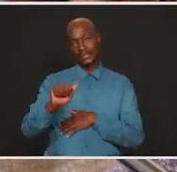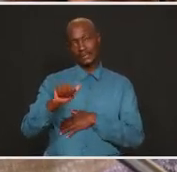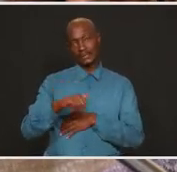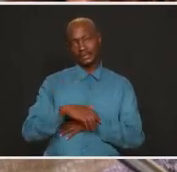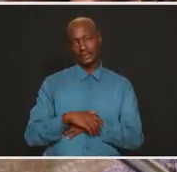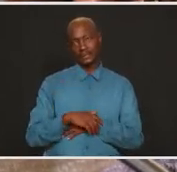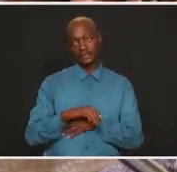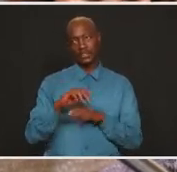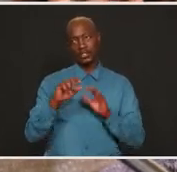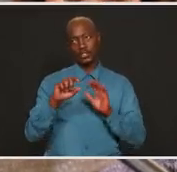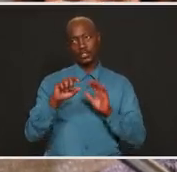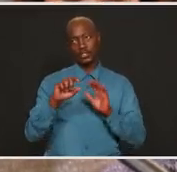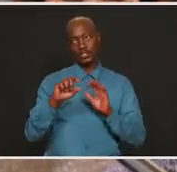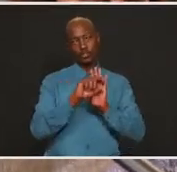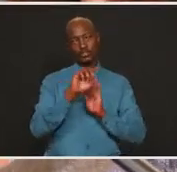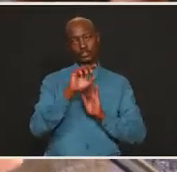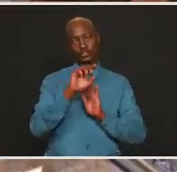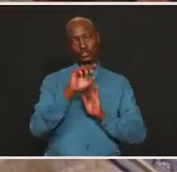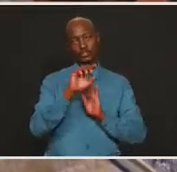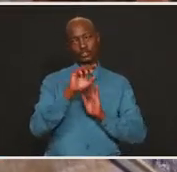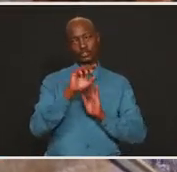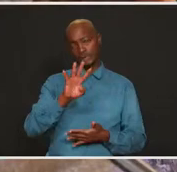clause 14.